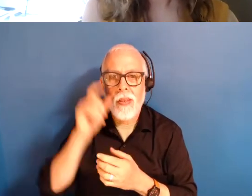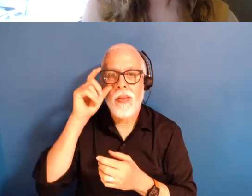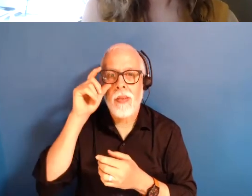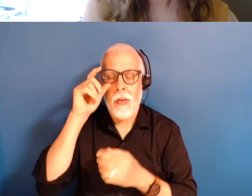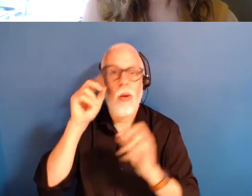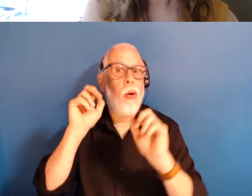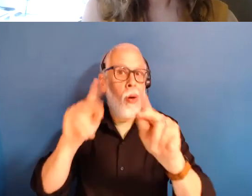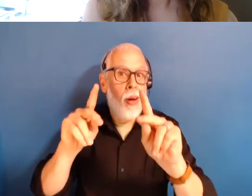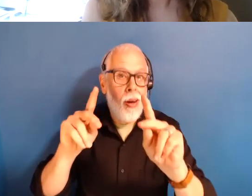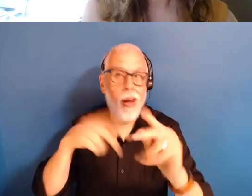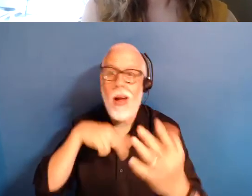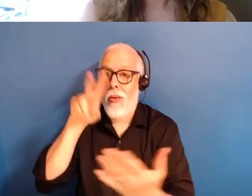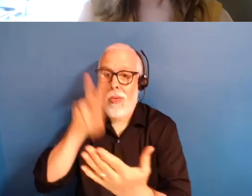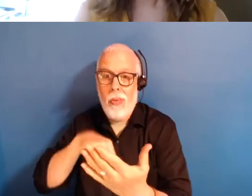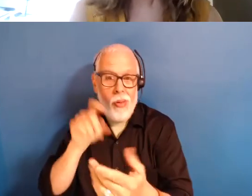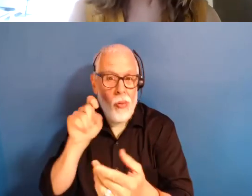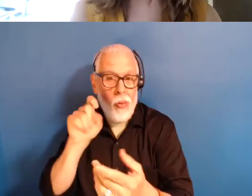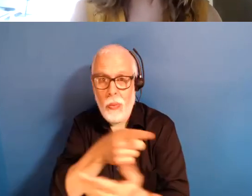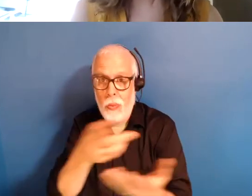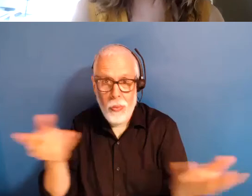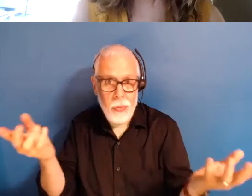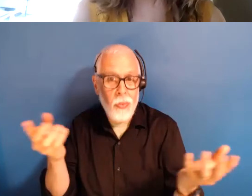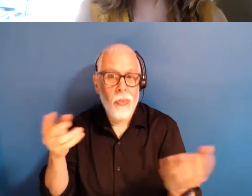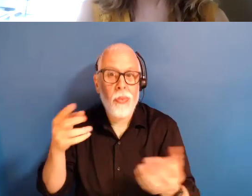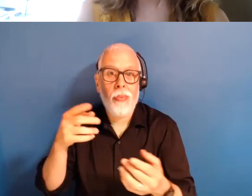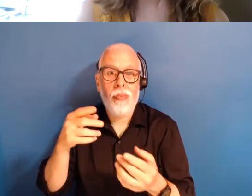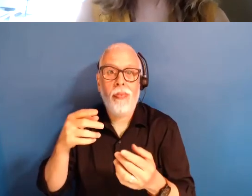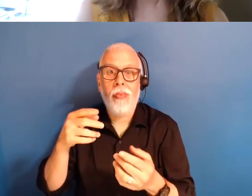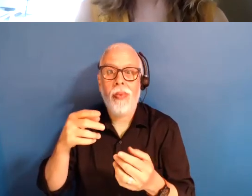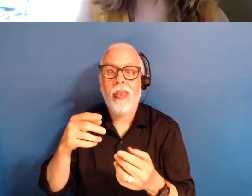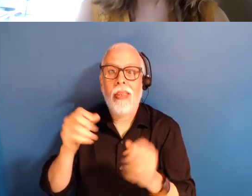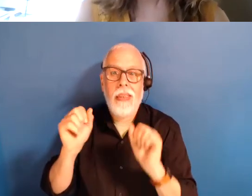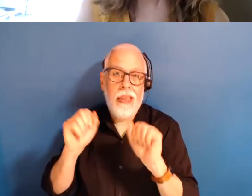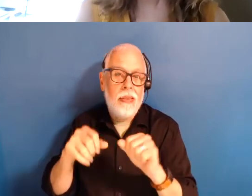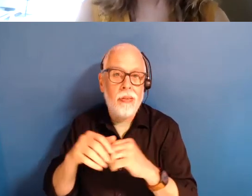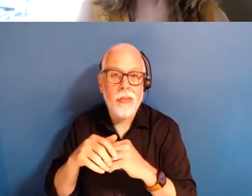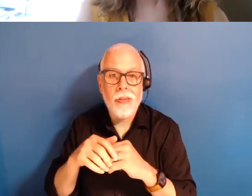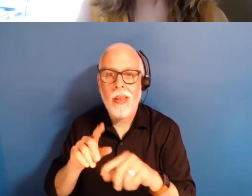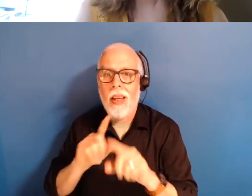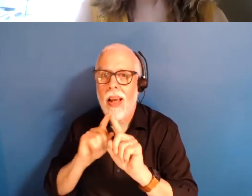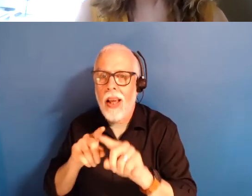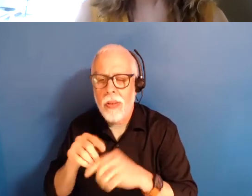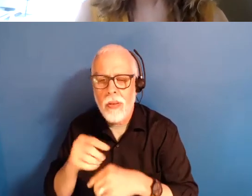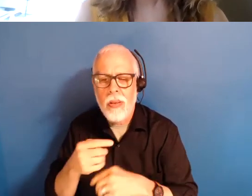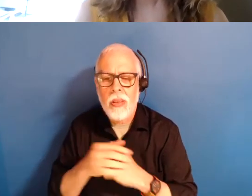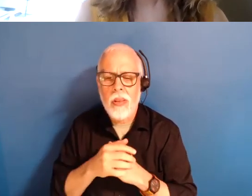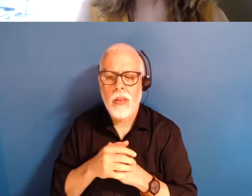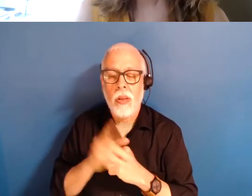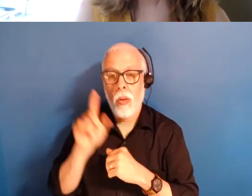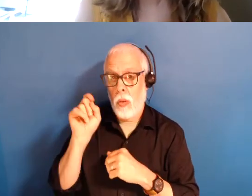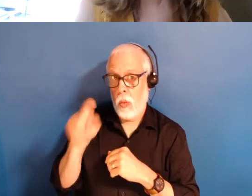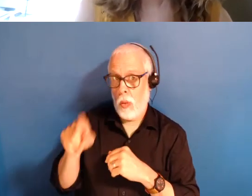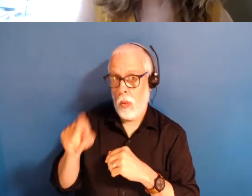All right, I'm just going to read it, and you all can, one of you can answer it. The question